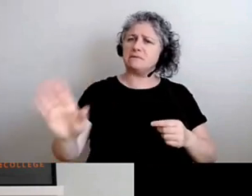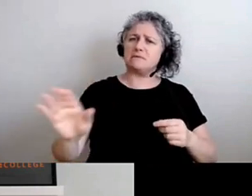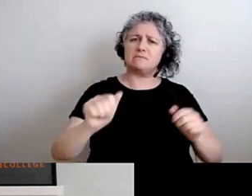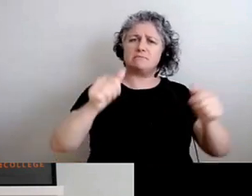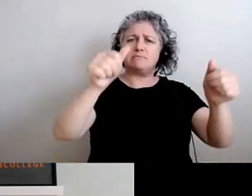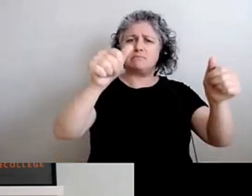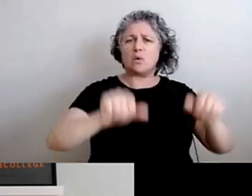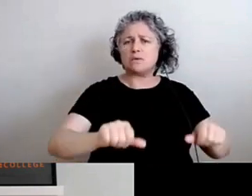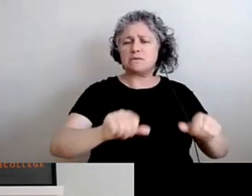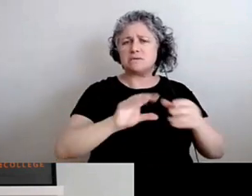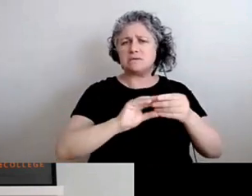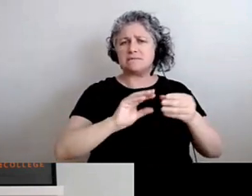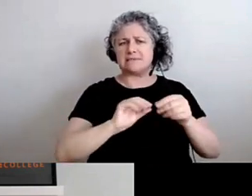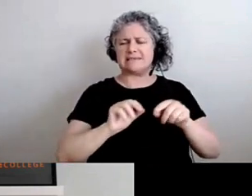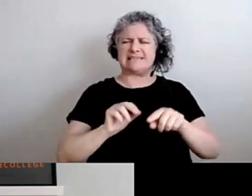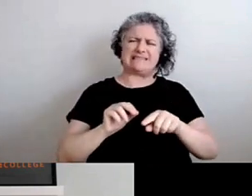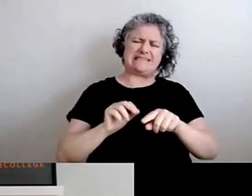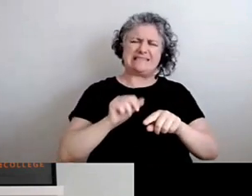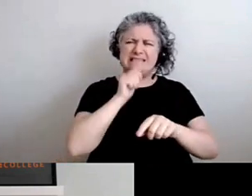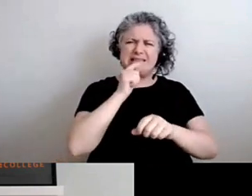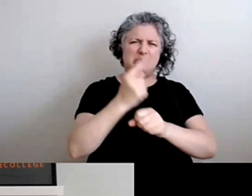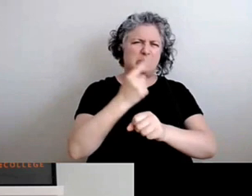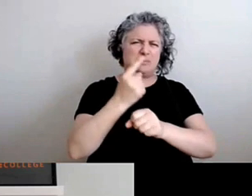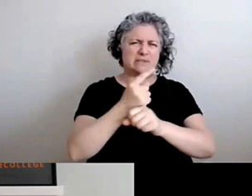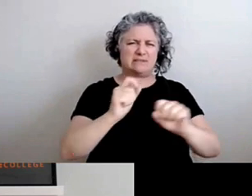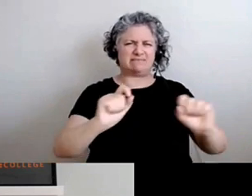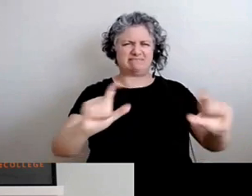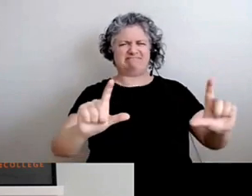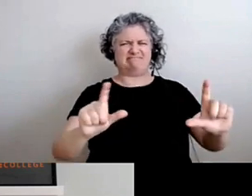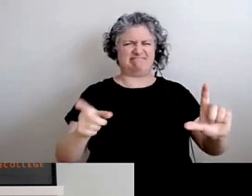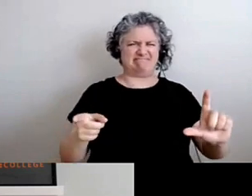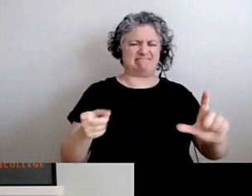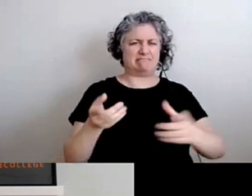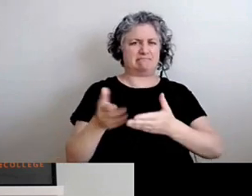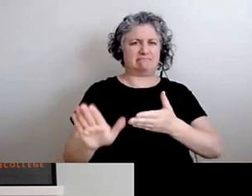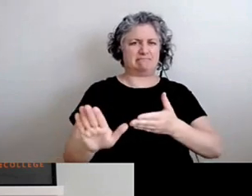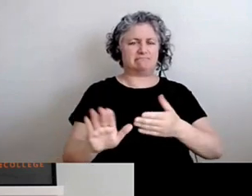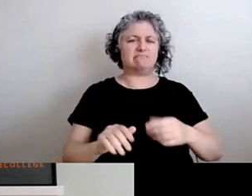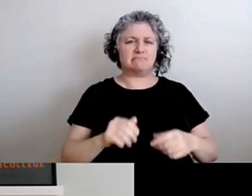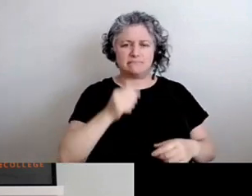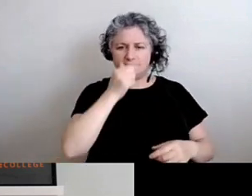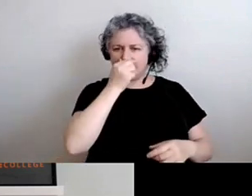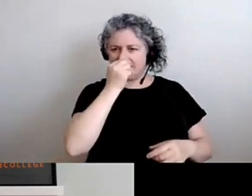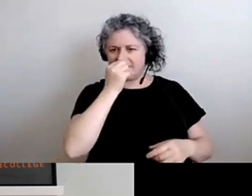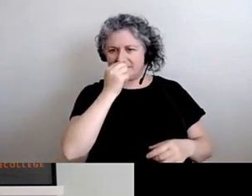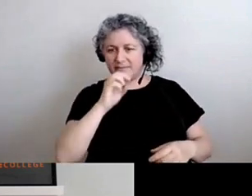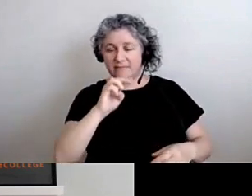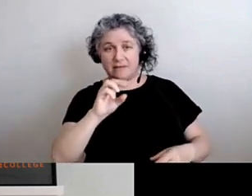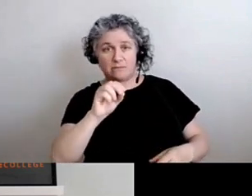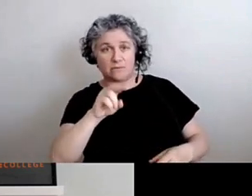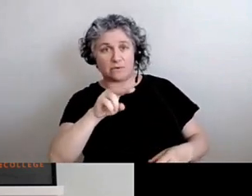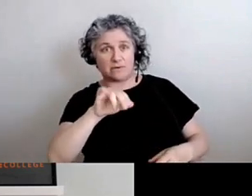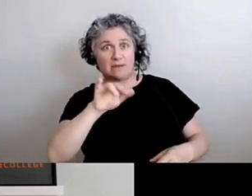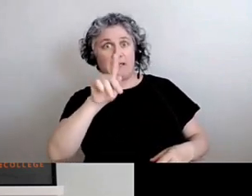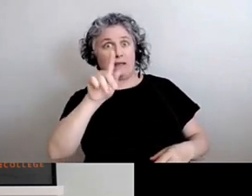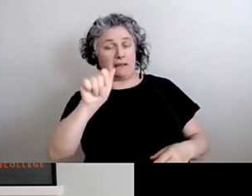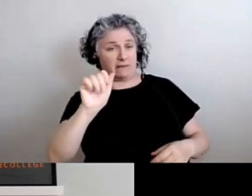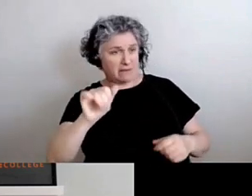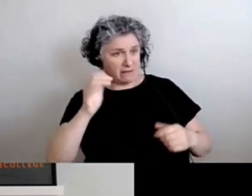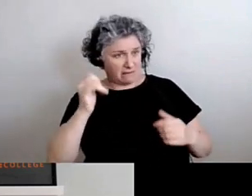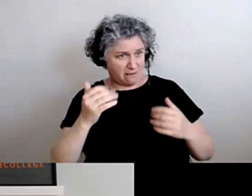posted something inappropriate on the Facebook page. And that could be a lesson activity as well, in a way,